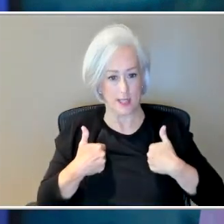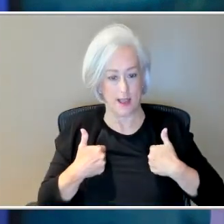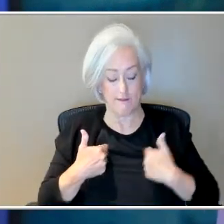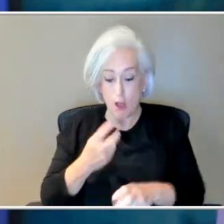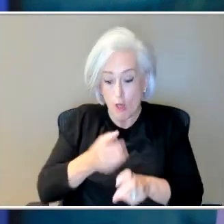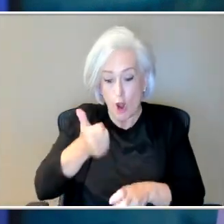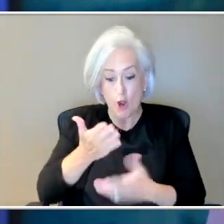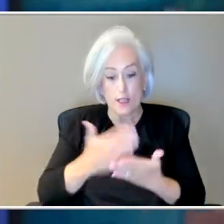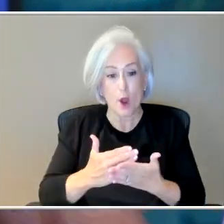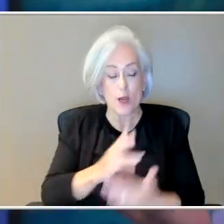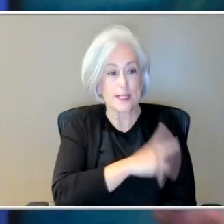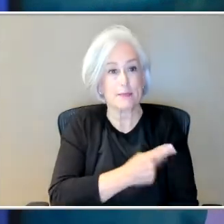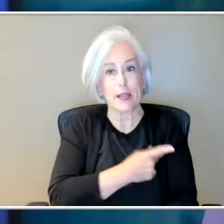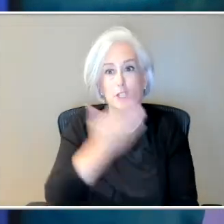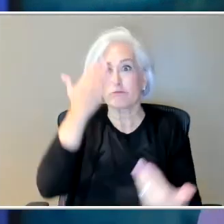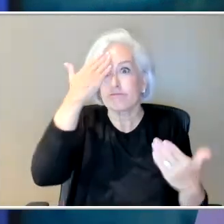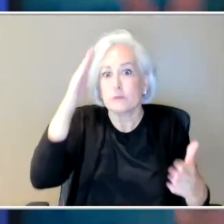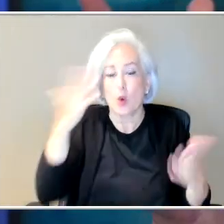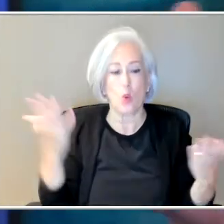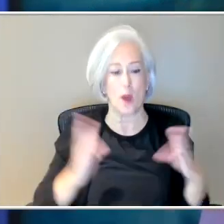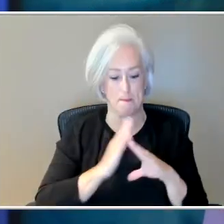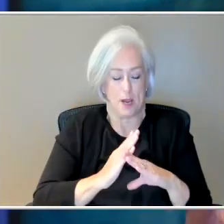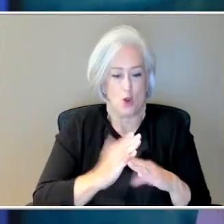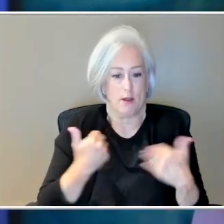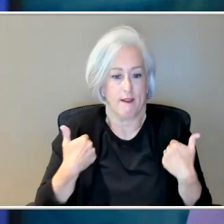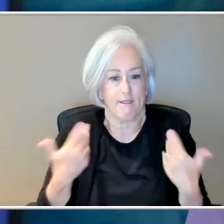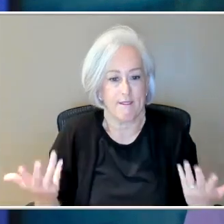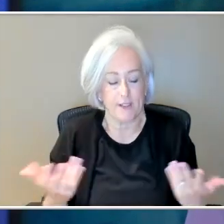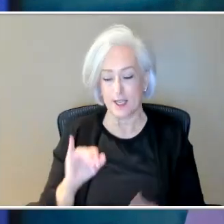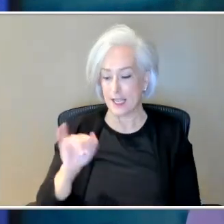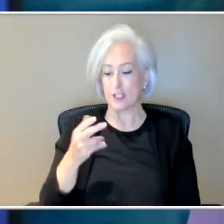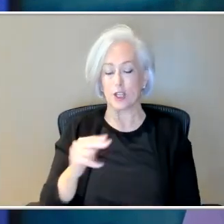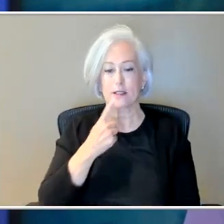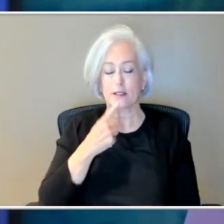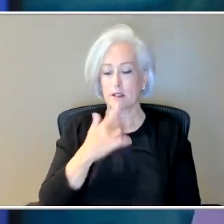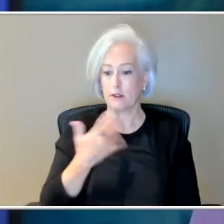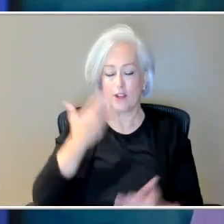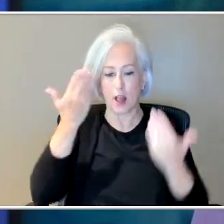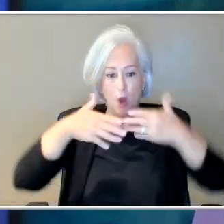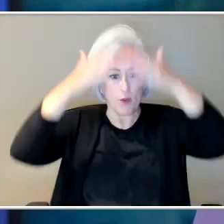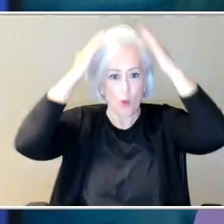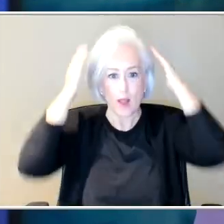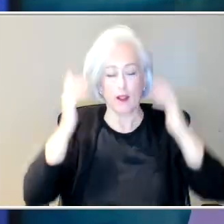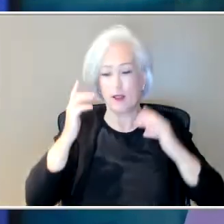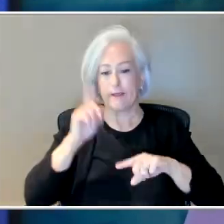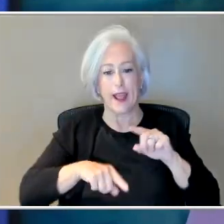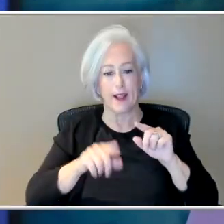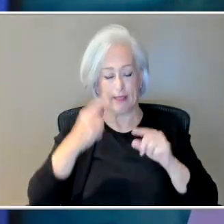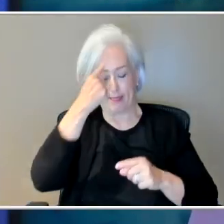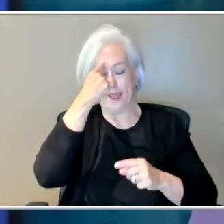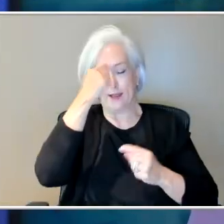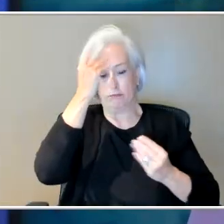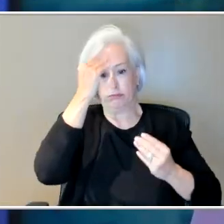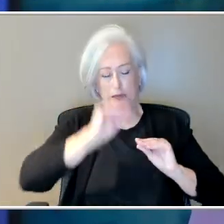barriers at time of diagnosis, because kind of like Jason was saying, you're overwhelmed. You're kind of frozen a little bit. And so a lot of